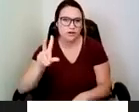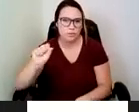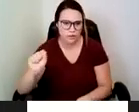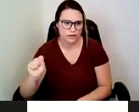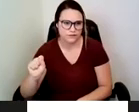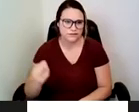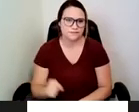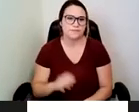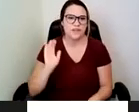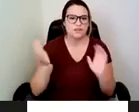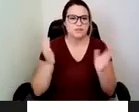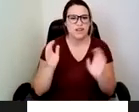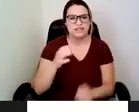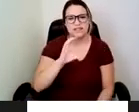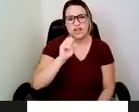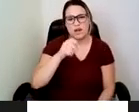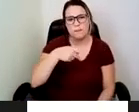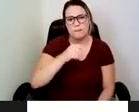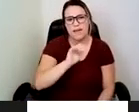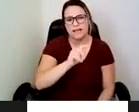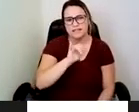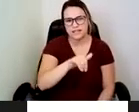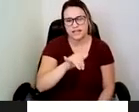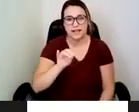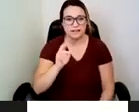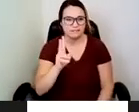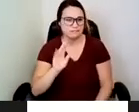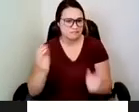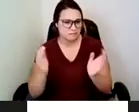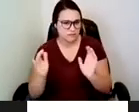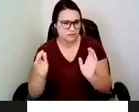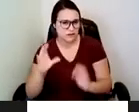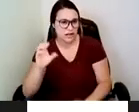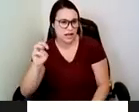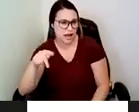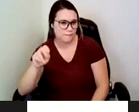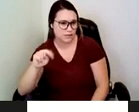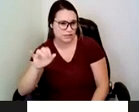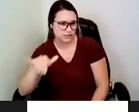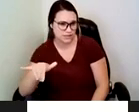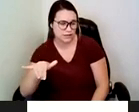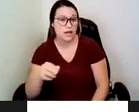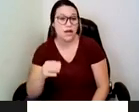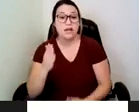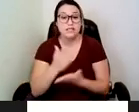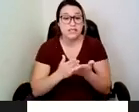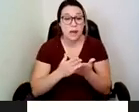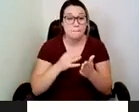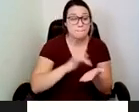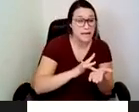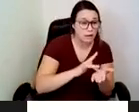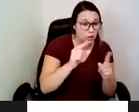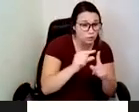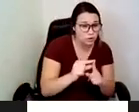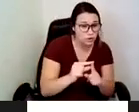versus competency. Some of these are medical terms versus legal terms. And just have a better working knowledge, hopefully,